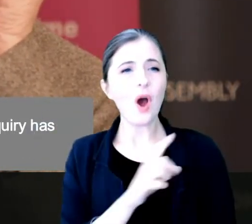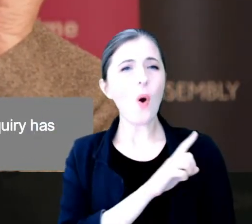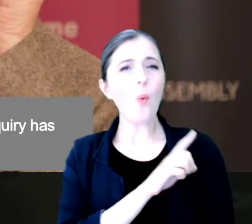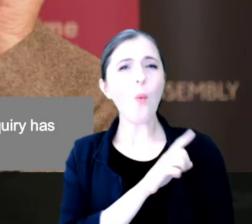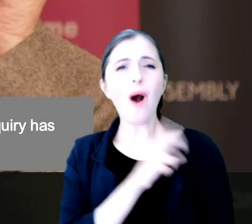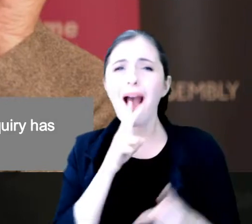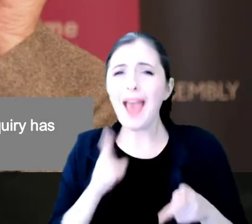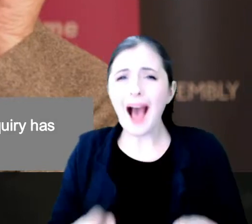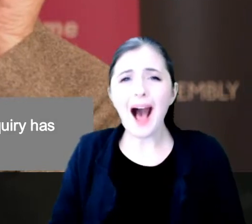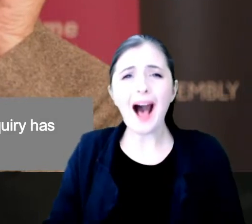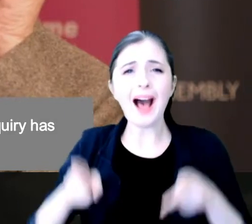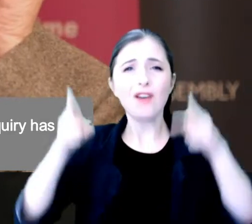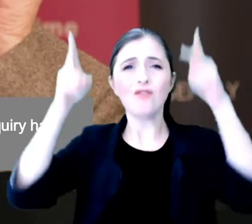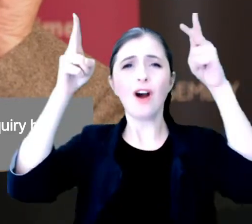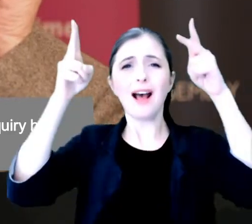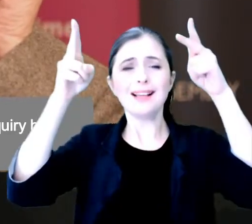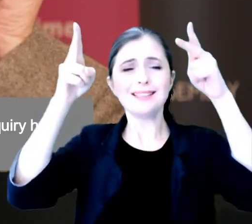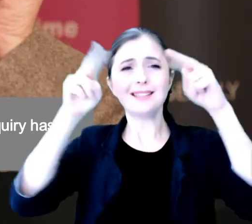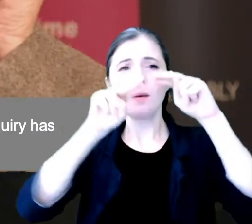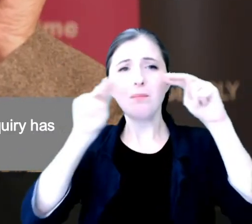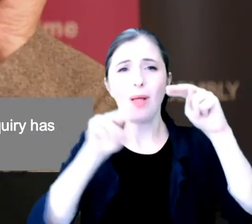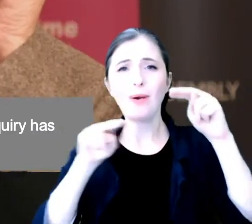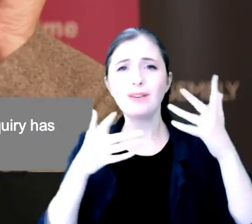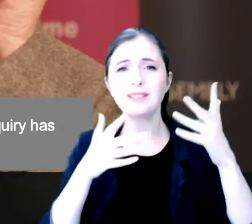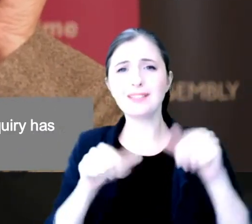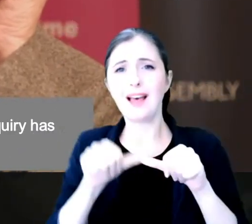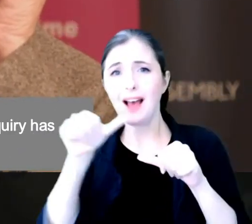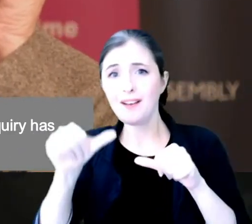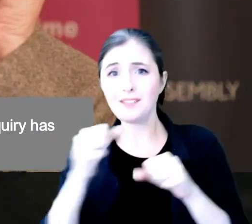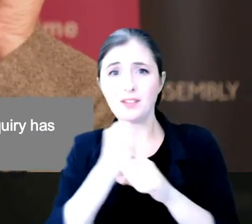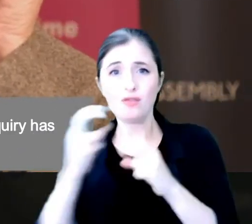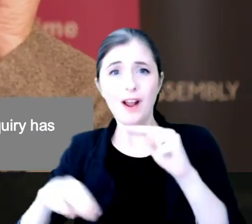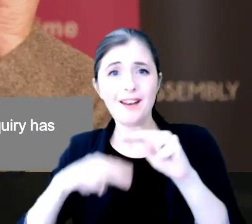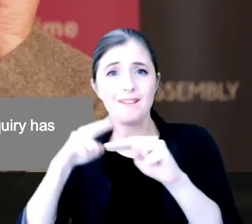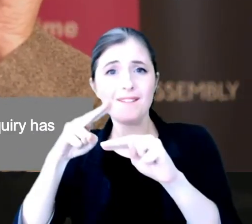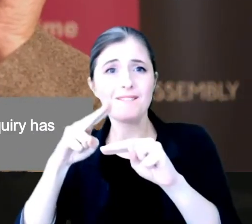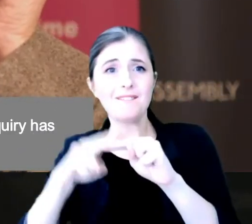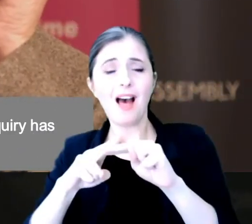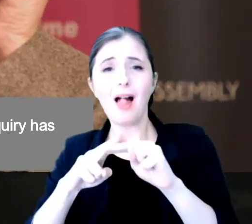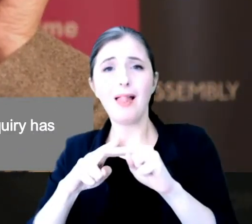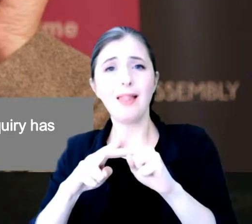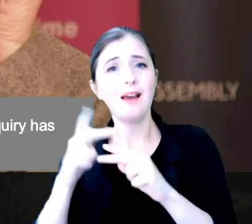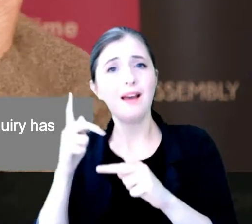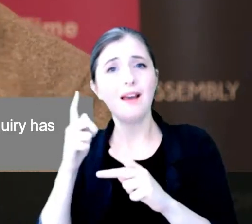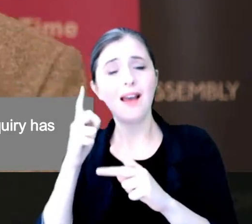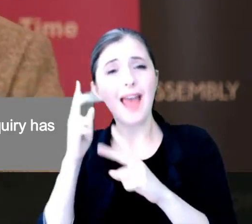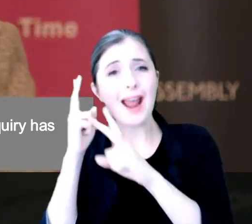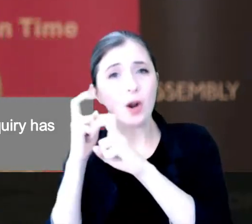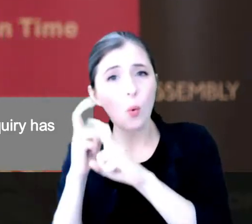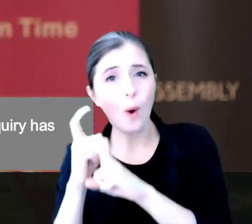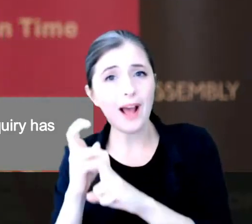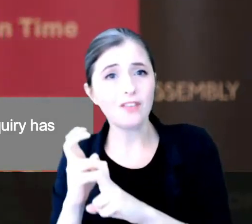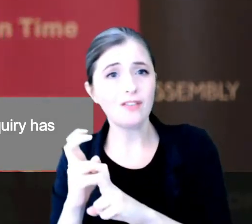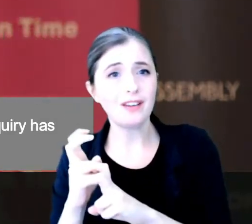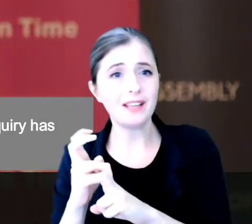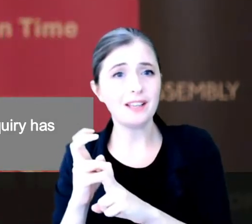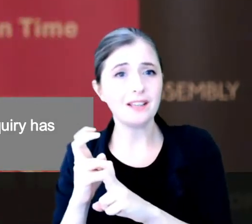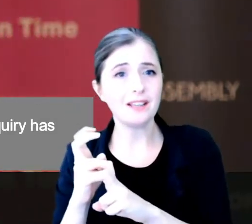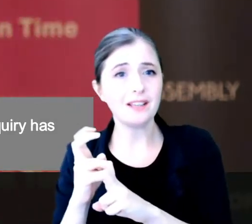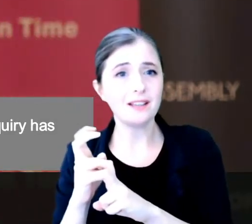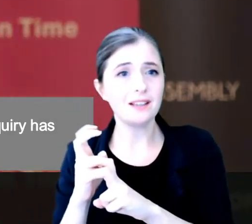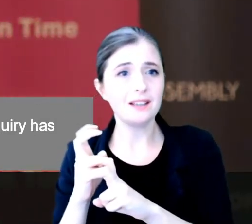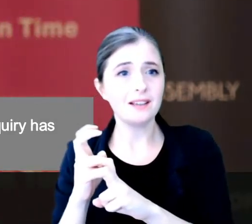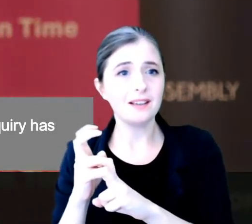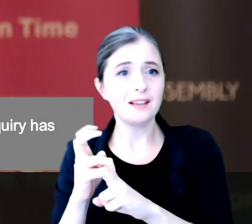allowed even when Grenfell Tower inquiry has even completed? 3